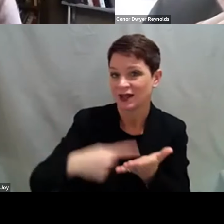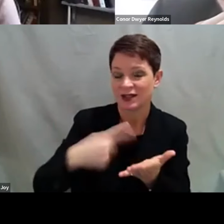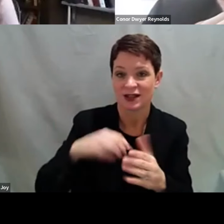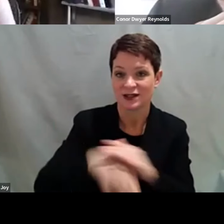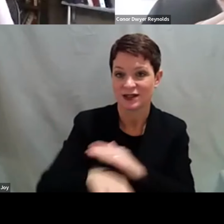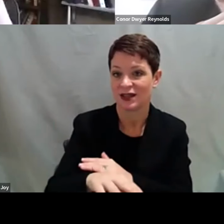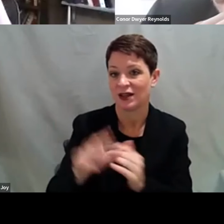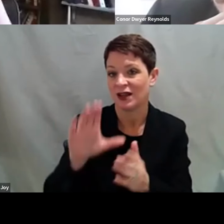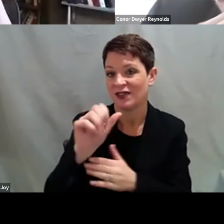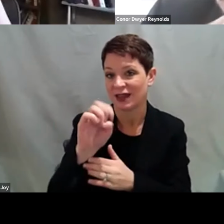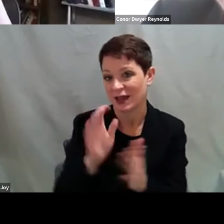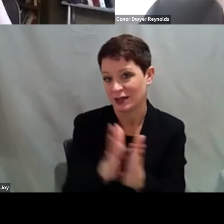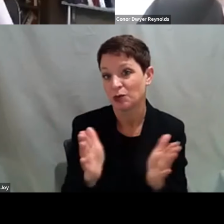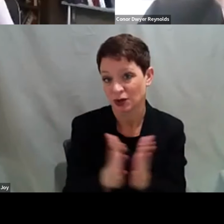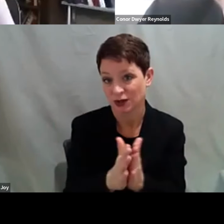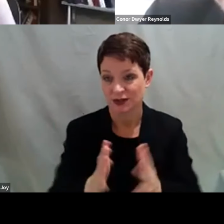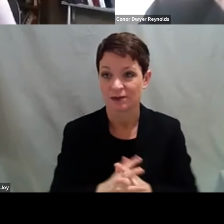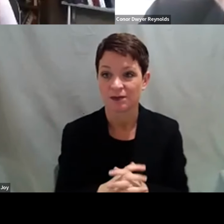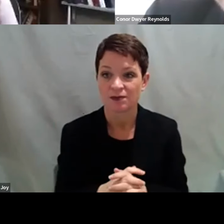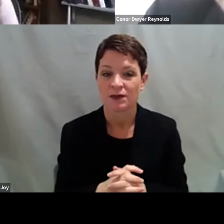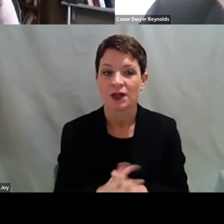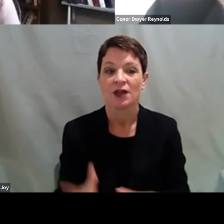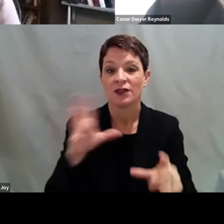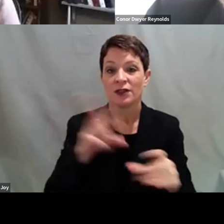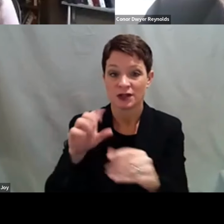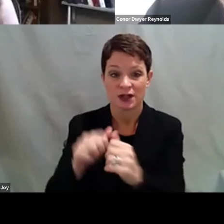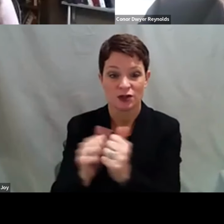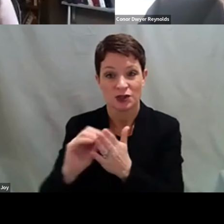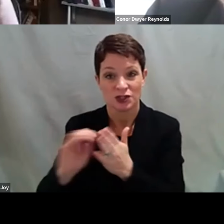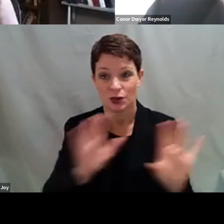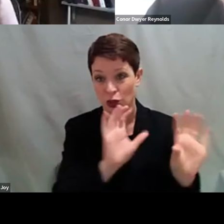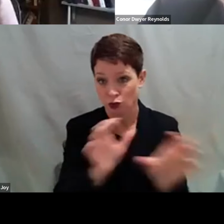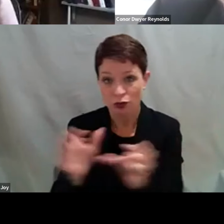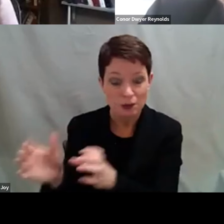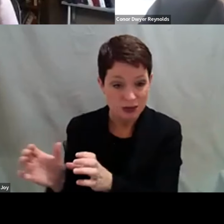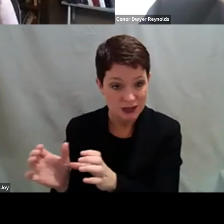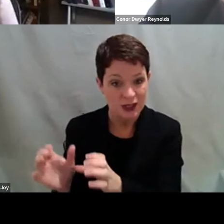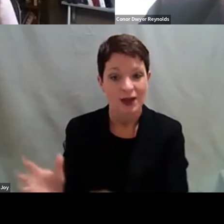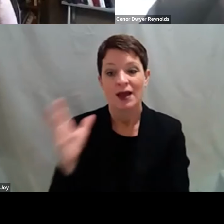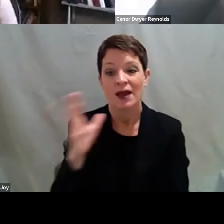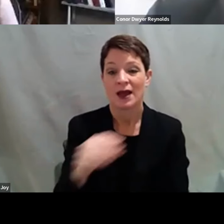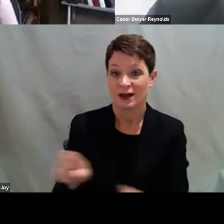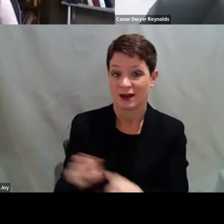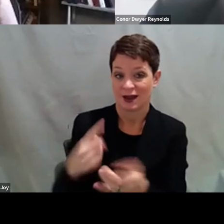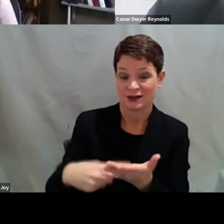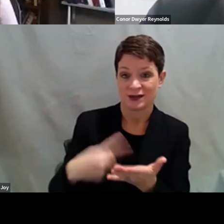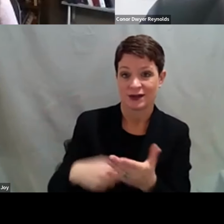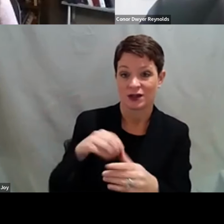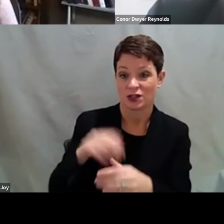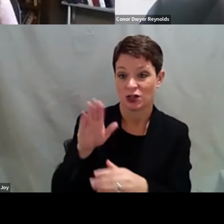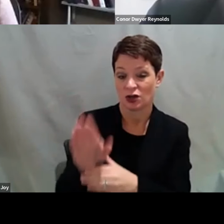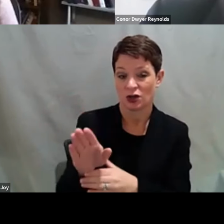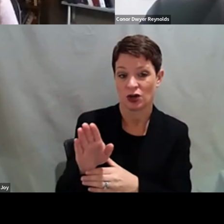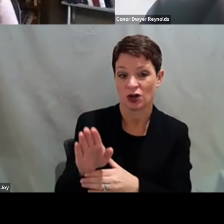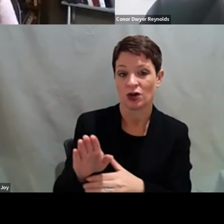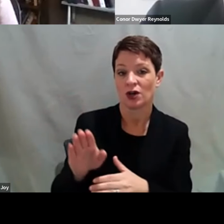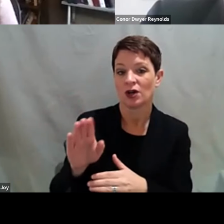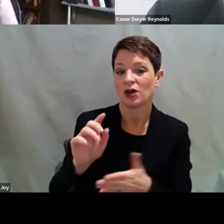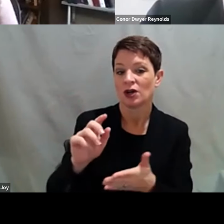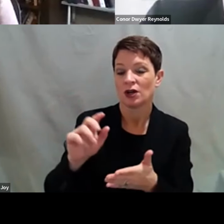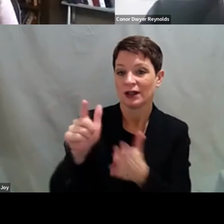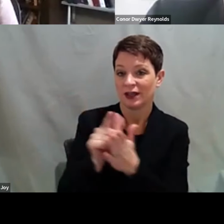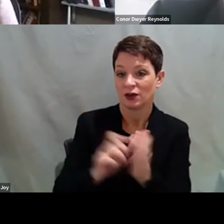doctrine or the casebooks. There's engagement with student groups. And as discussed in her Journal of Legal Education article